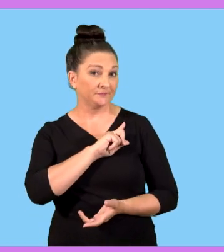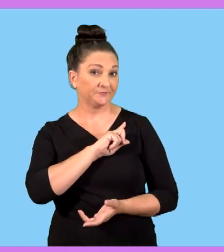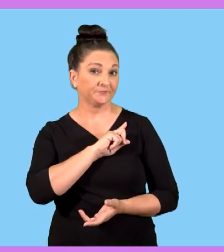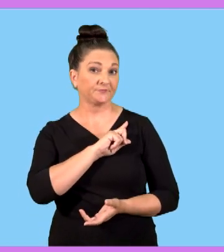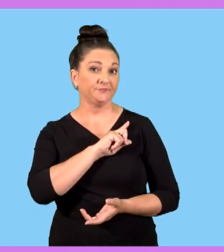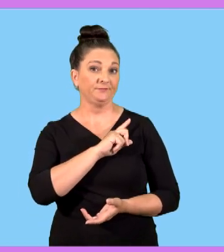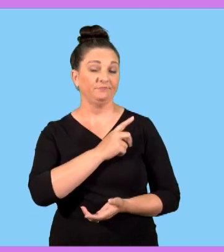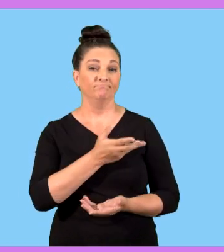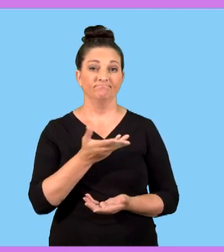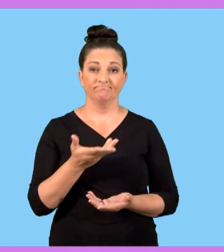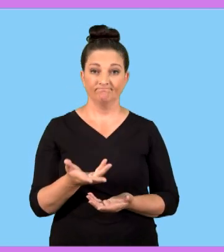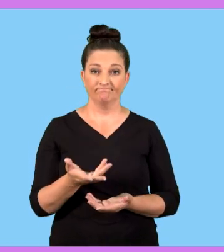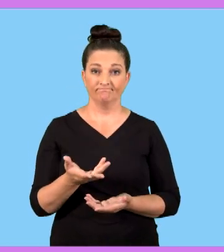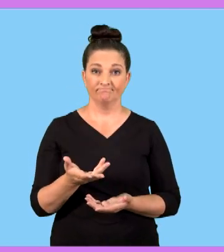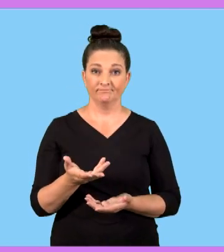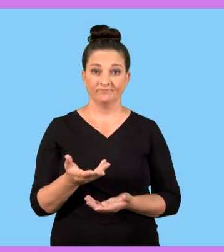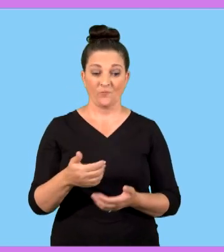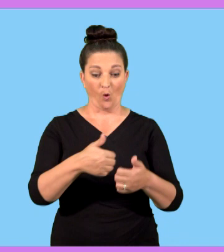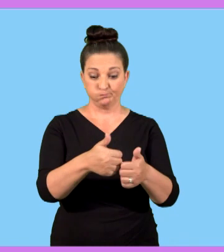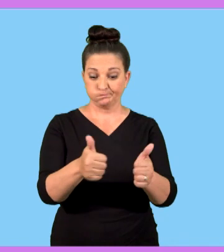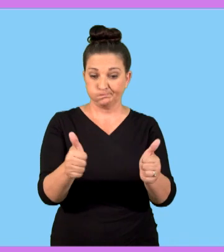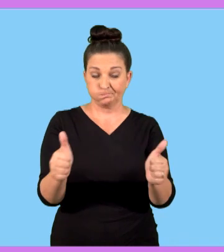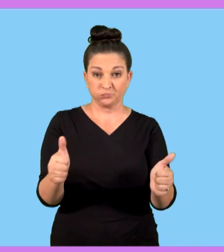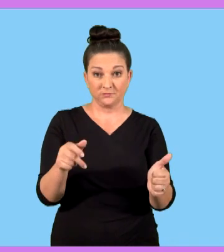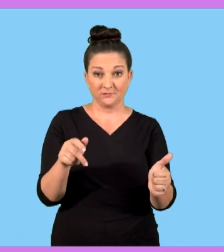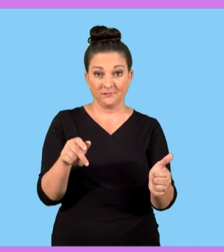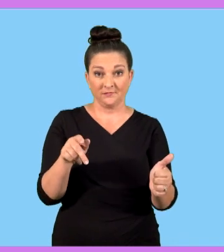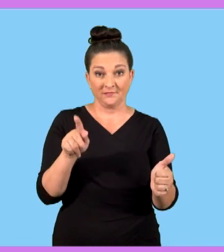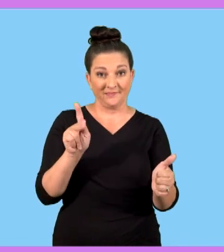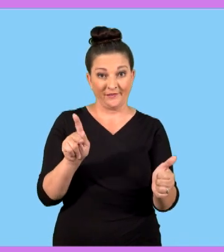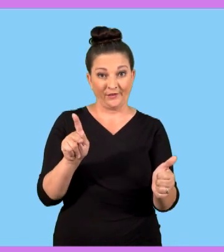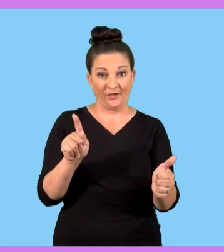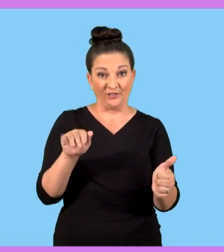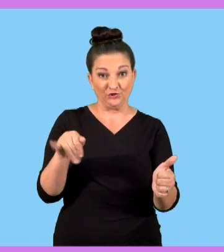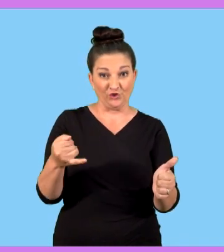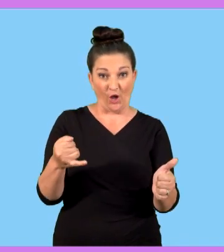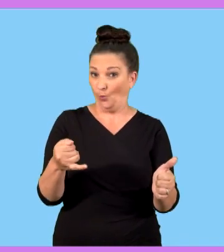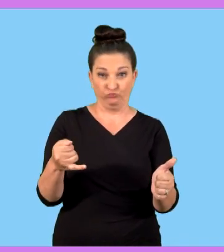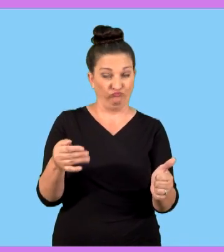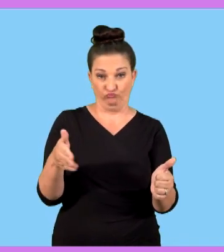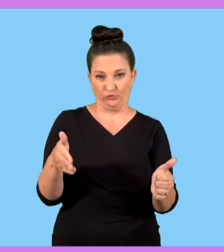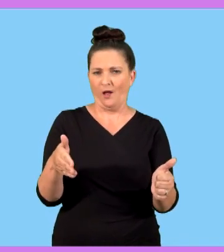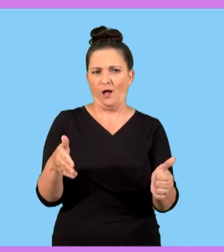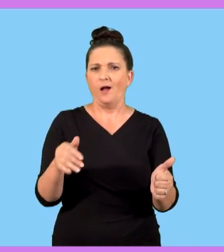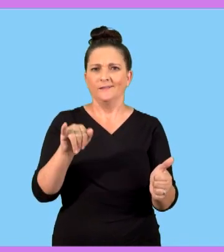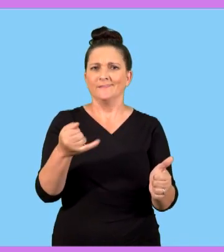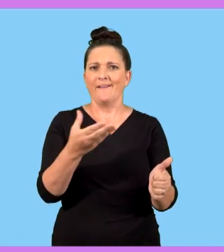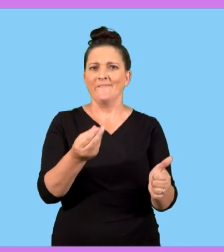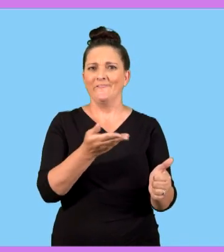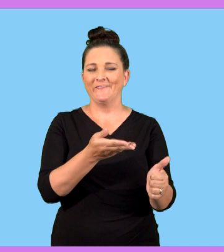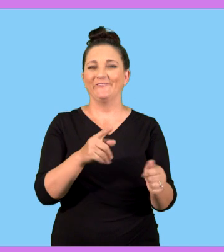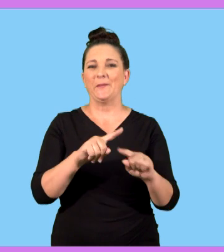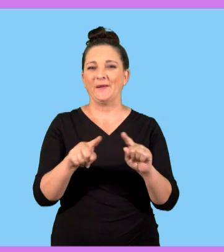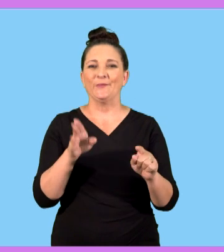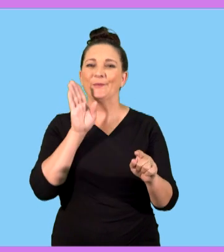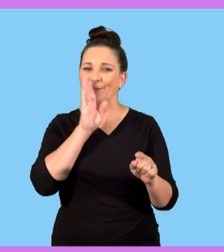is no row J. Right? Not J, sorry, there is a J, that's actually